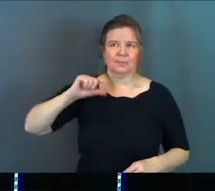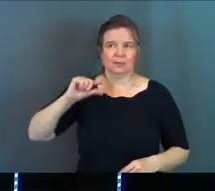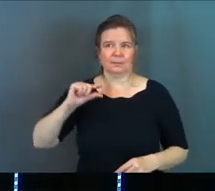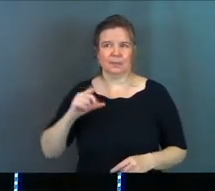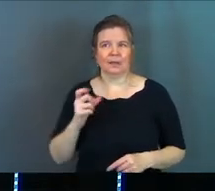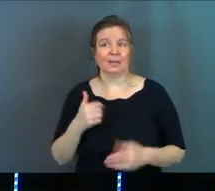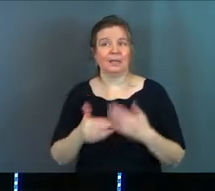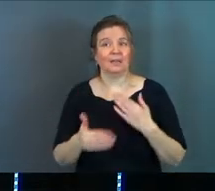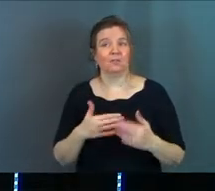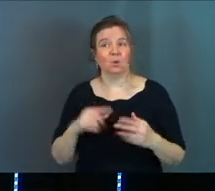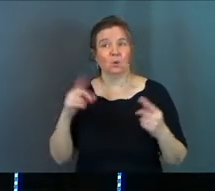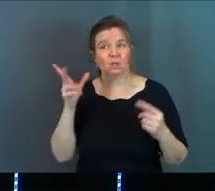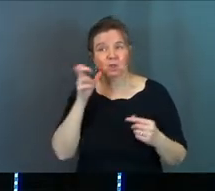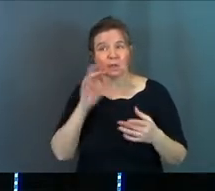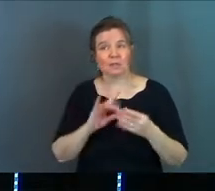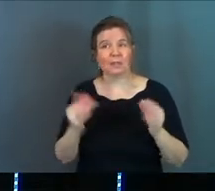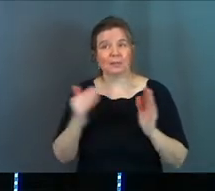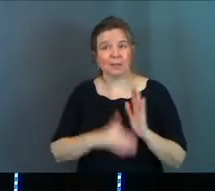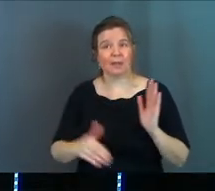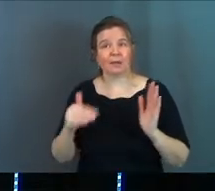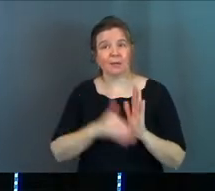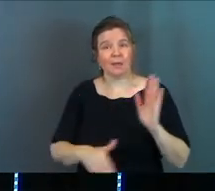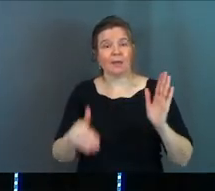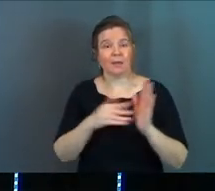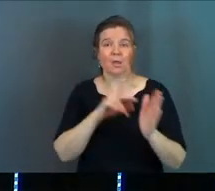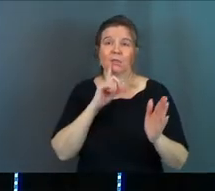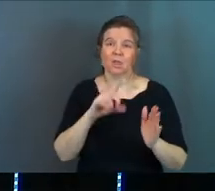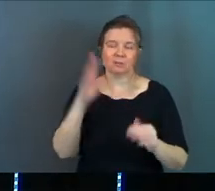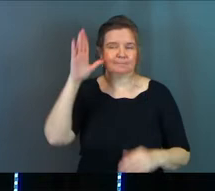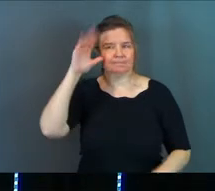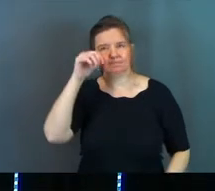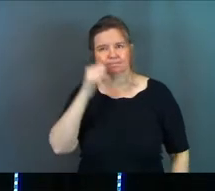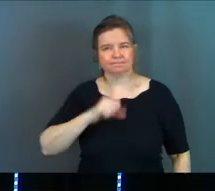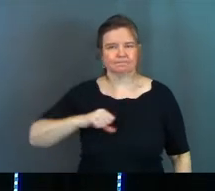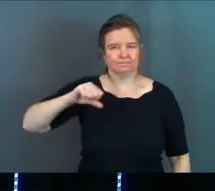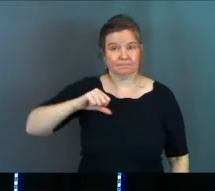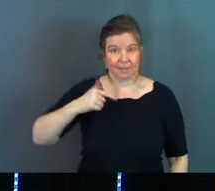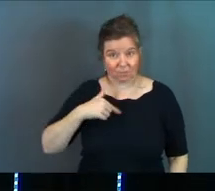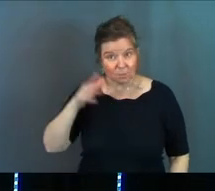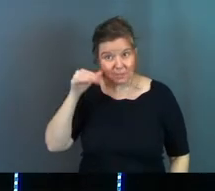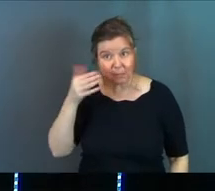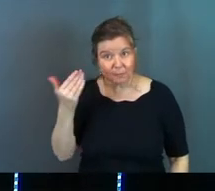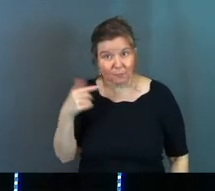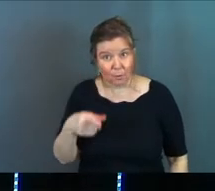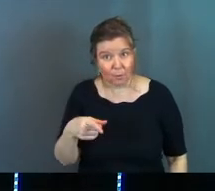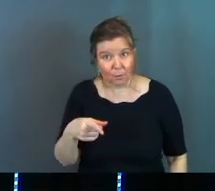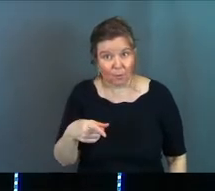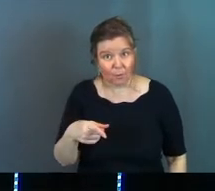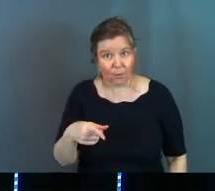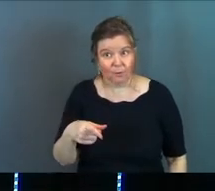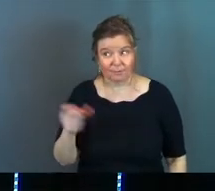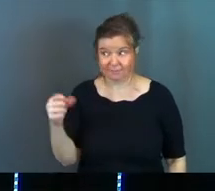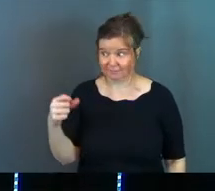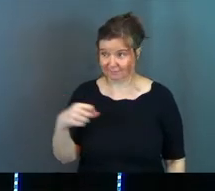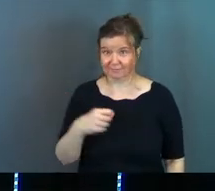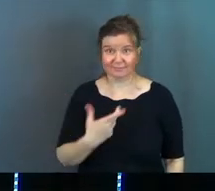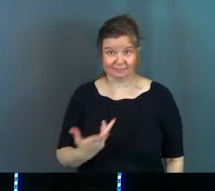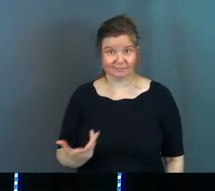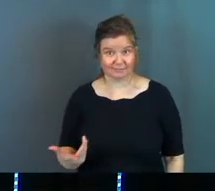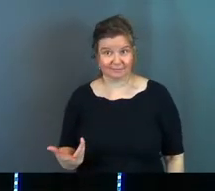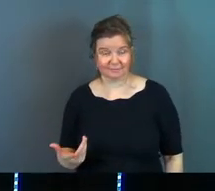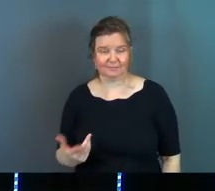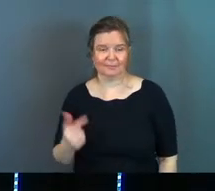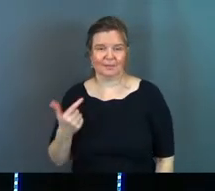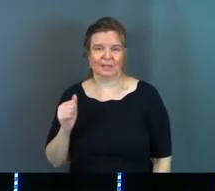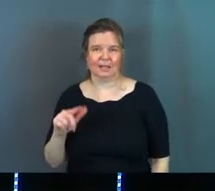bit. And even though he's heard this message over and over again, there's a stubbornness in him. Have you ever been stubborn before, anybody? Yes.